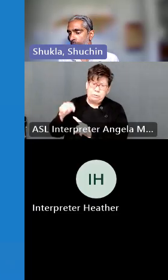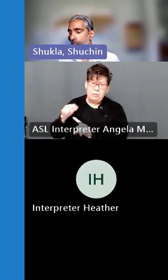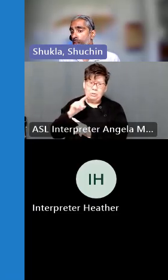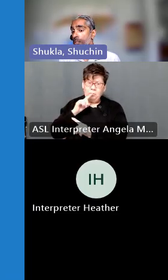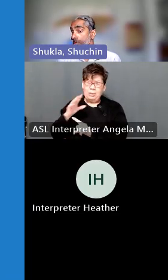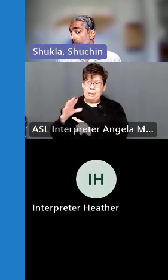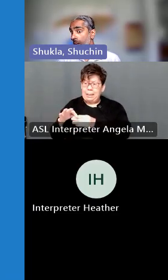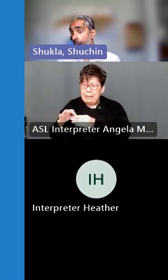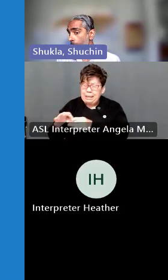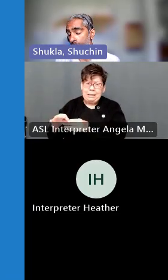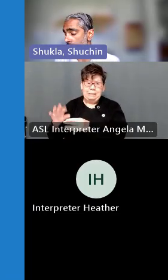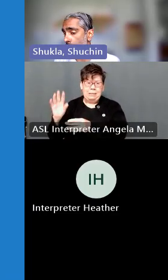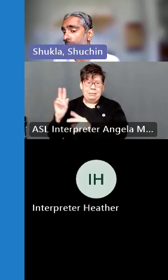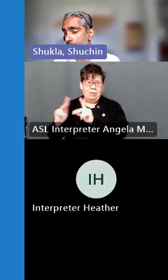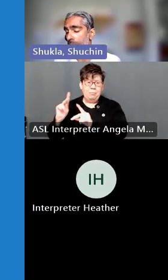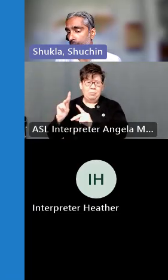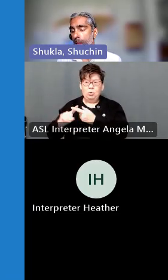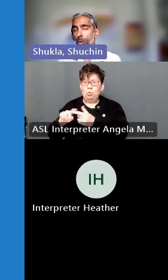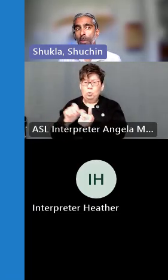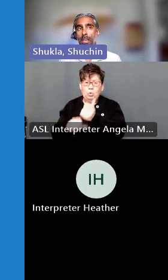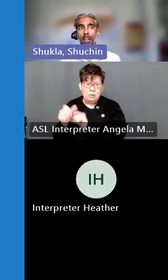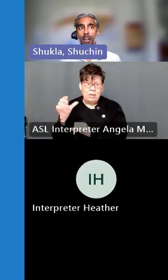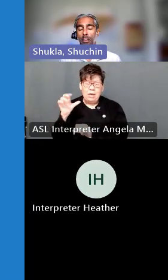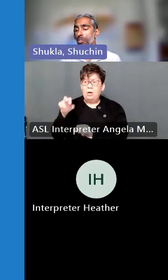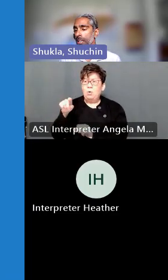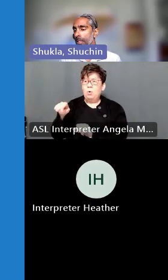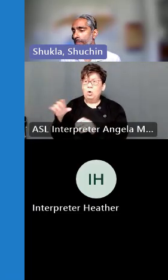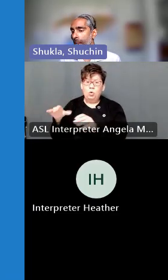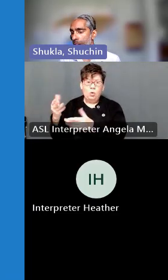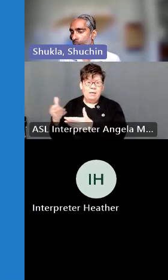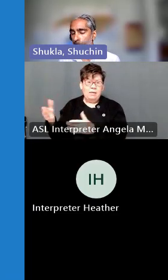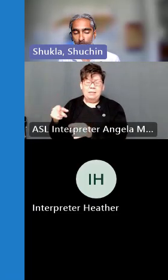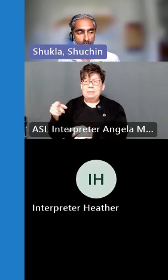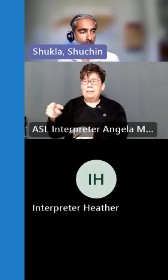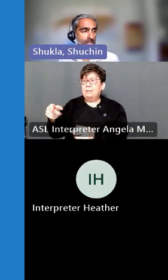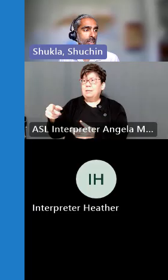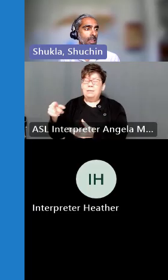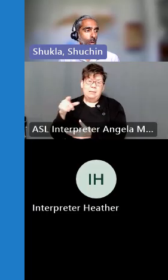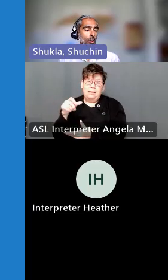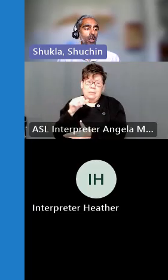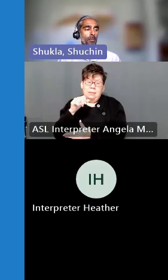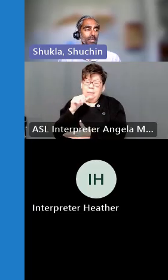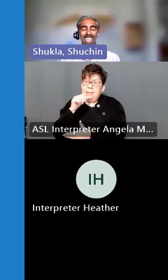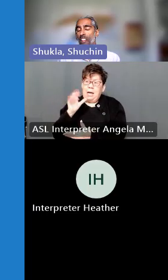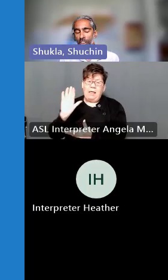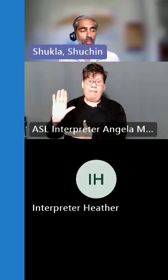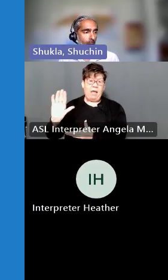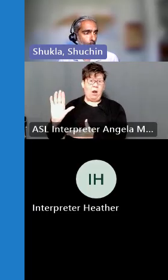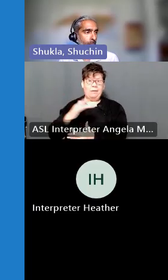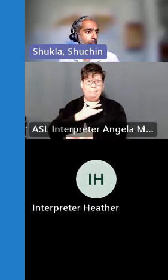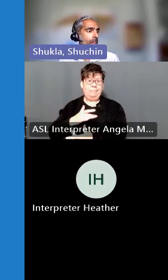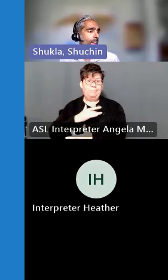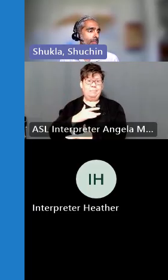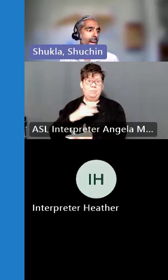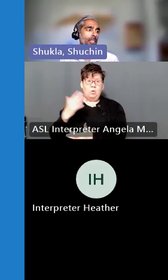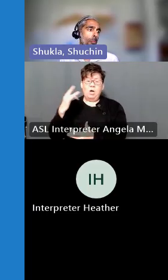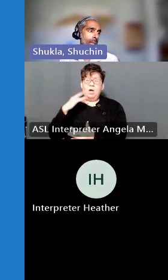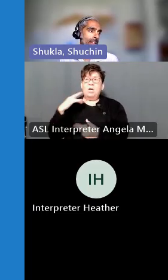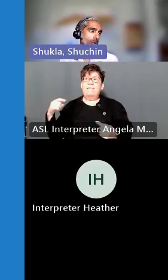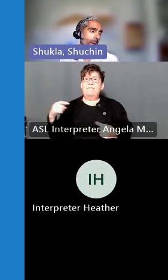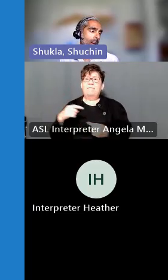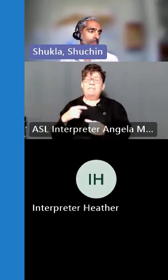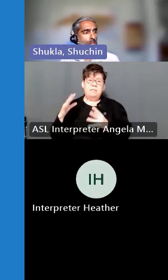people to suicide or to really do things that would be usually not in their normal interests in order to not feel that way.